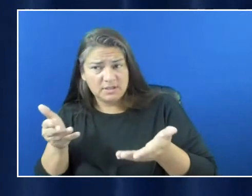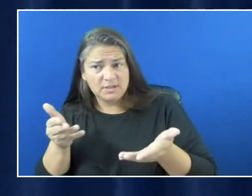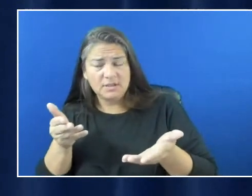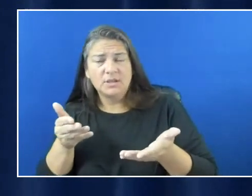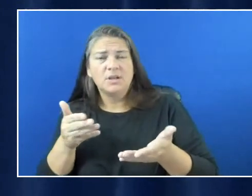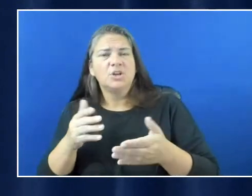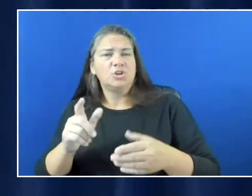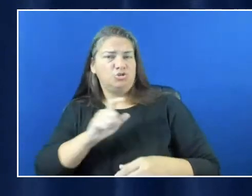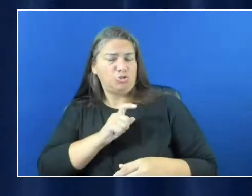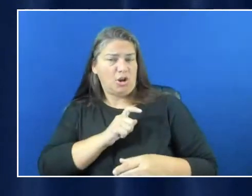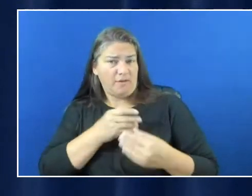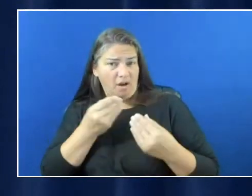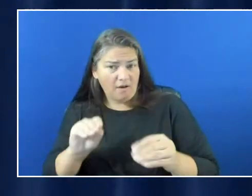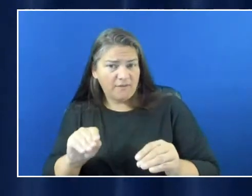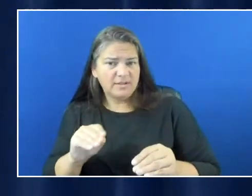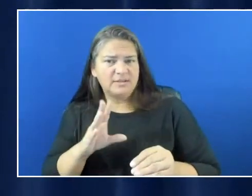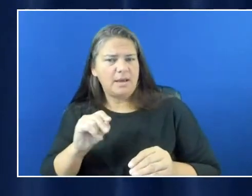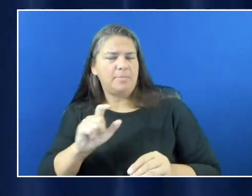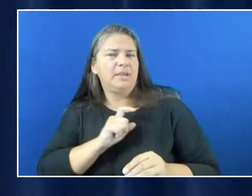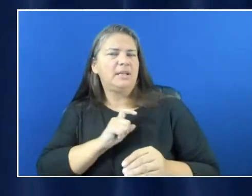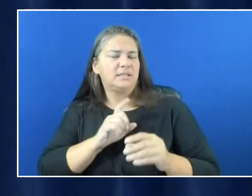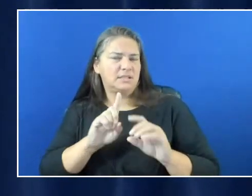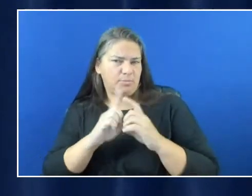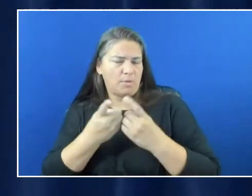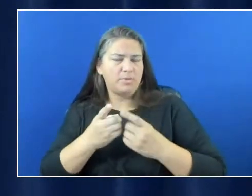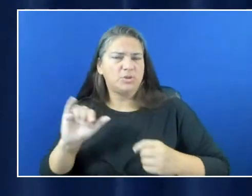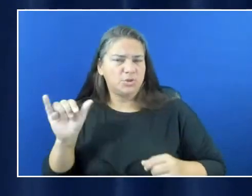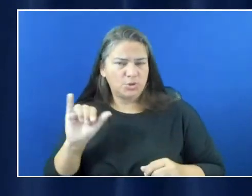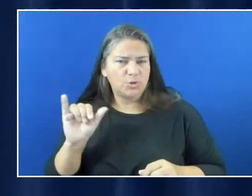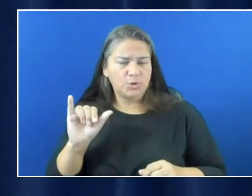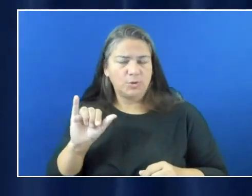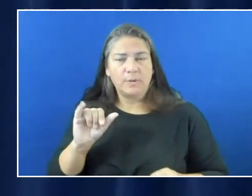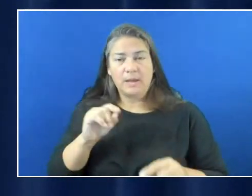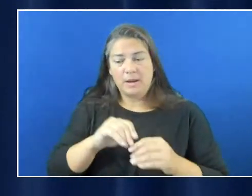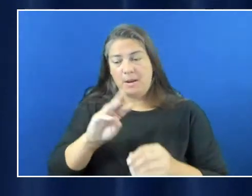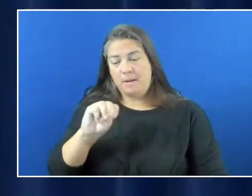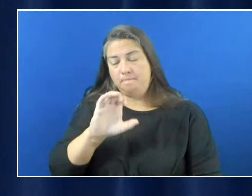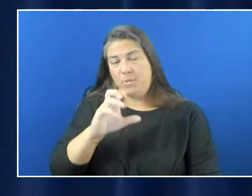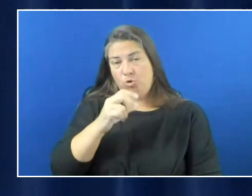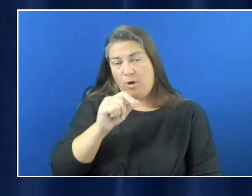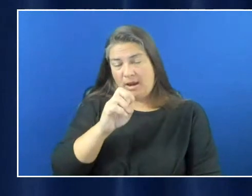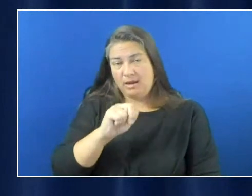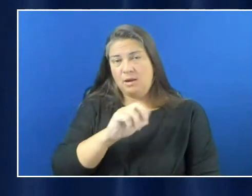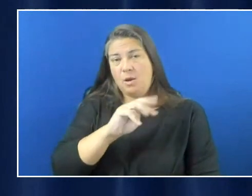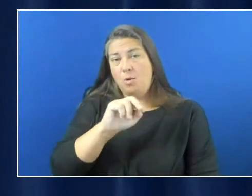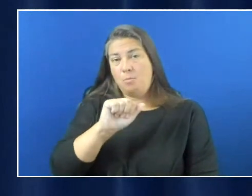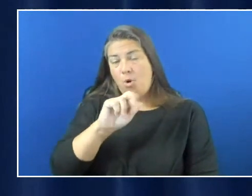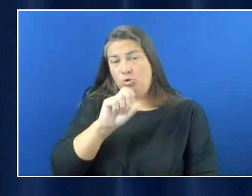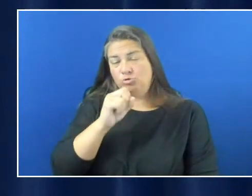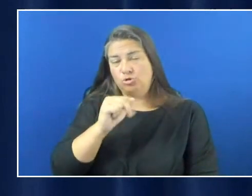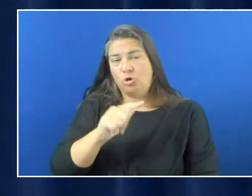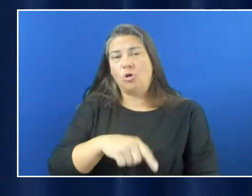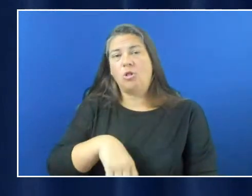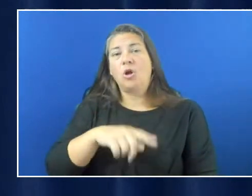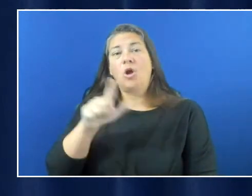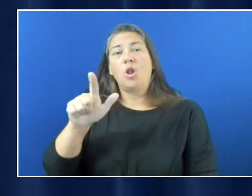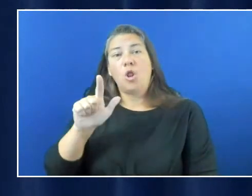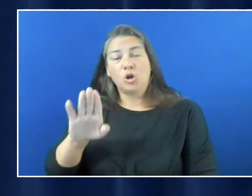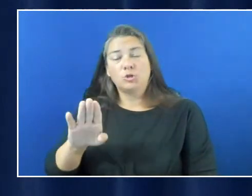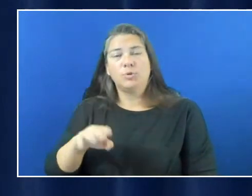as well as police departments in McCracken, Marshall, and Warren counties, and in Lawrenceburg and